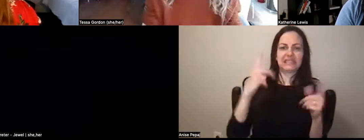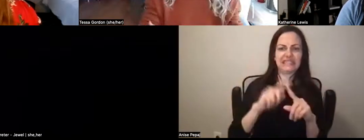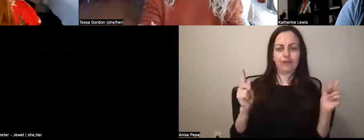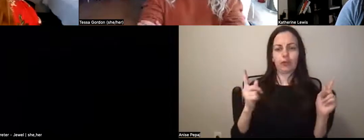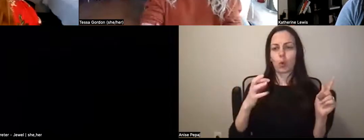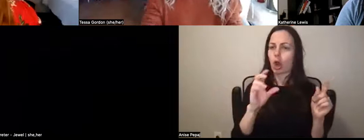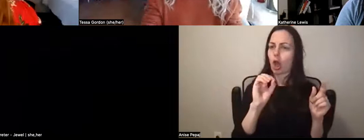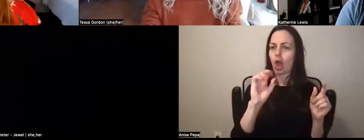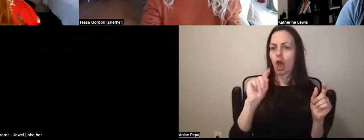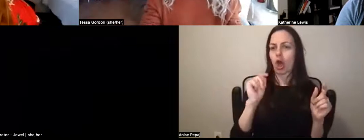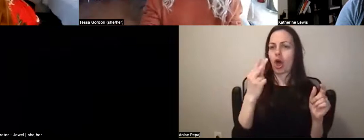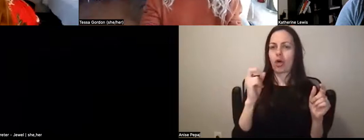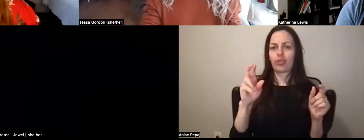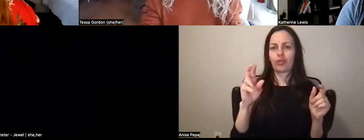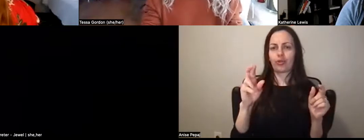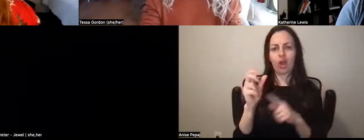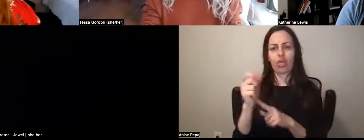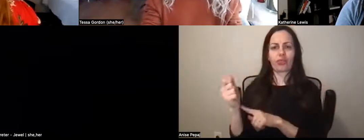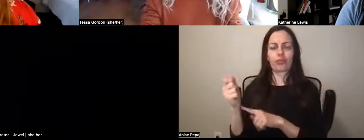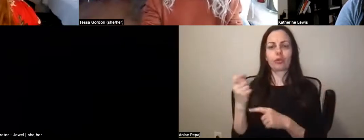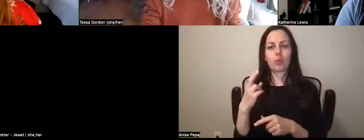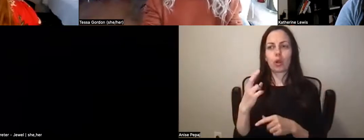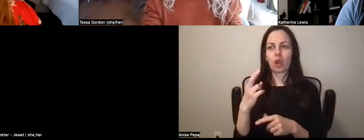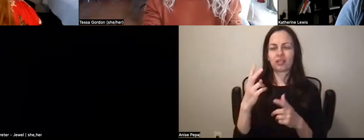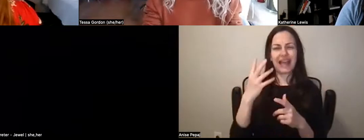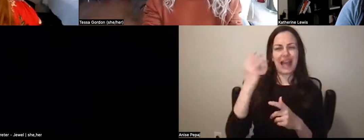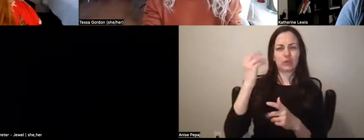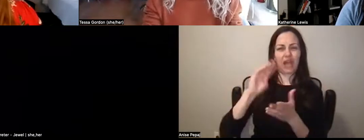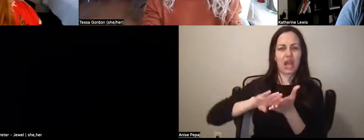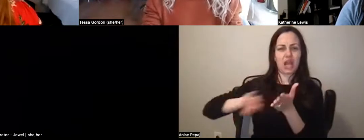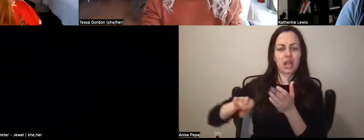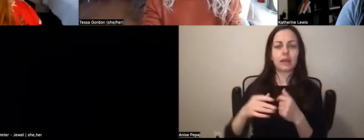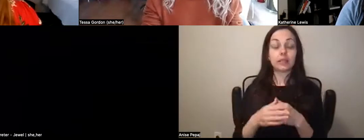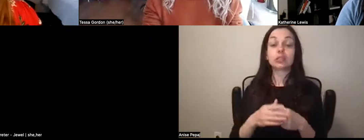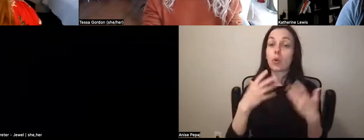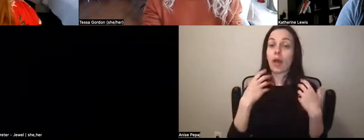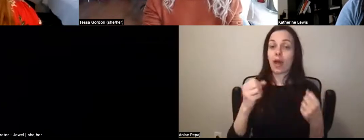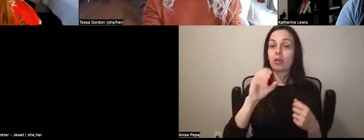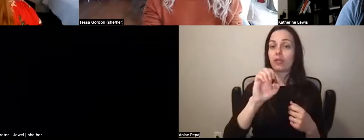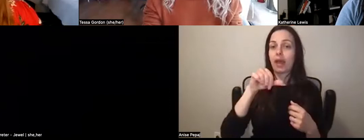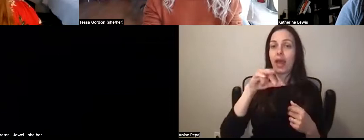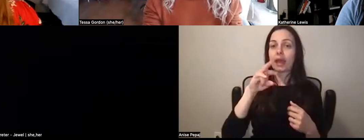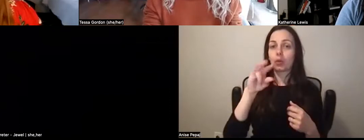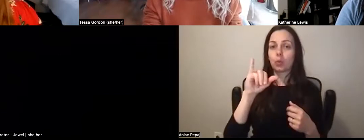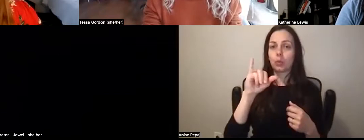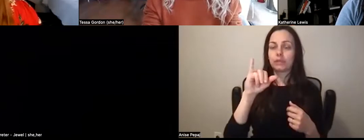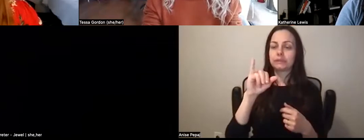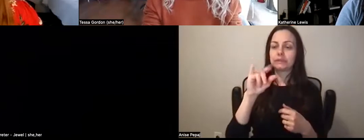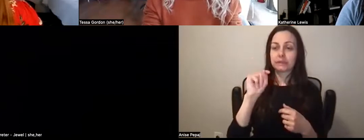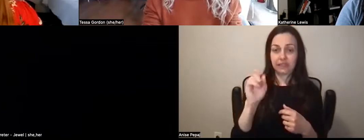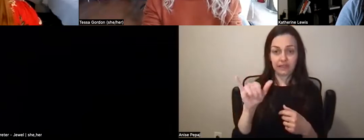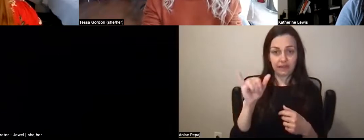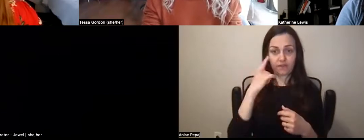other or as somebody on the outside. And so health equity to me is being able to